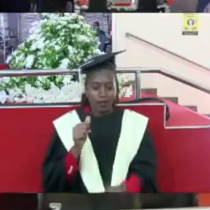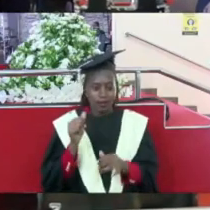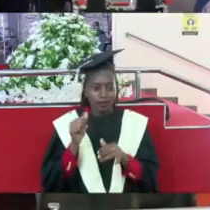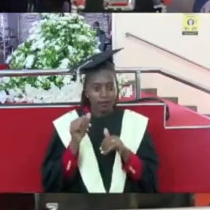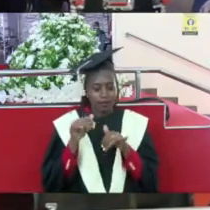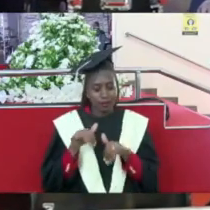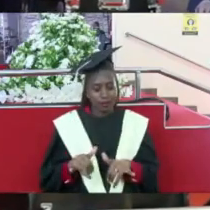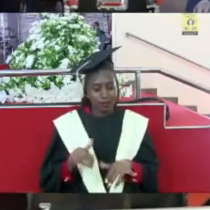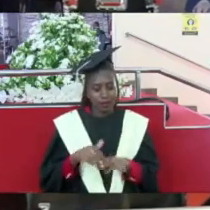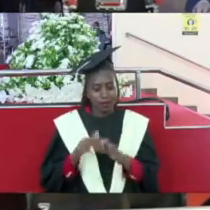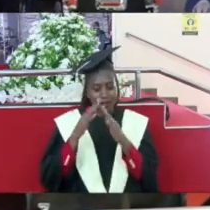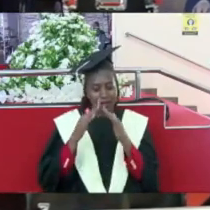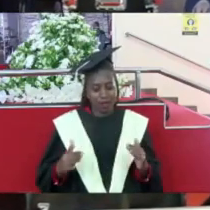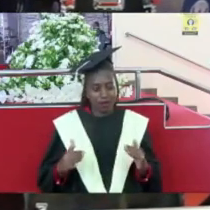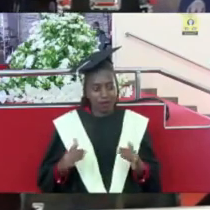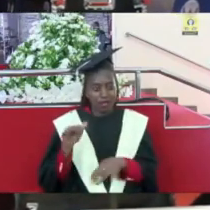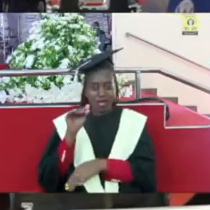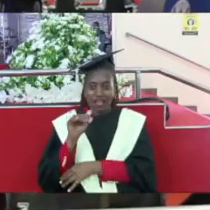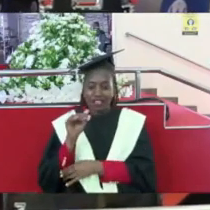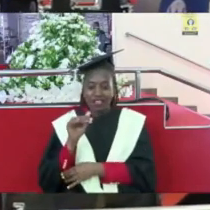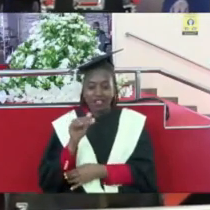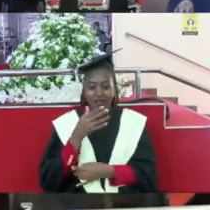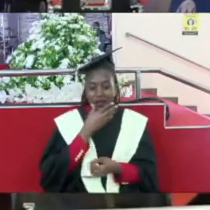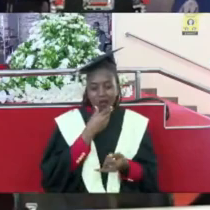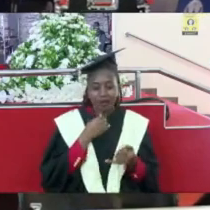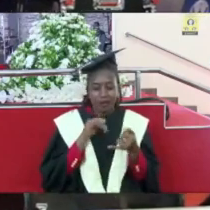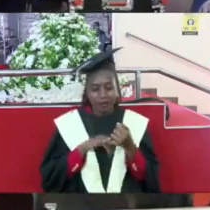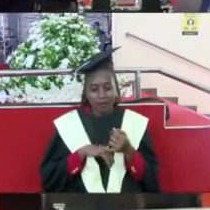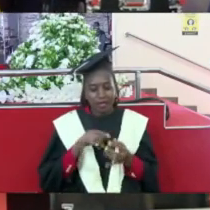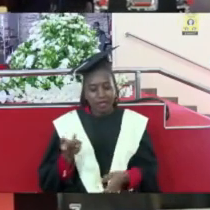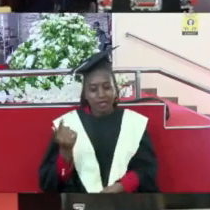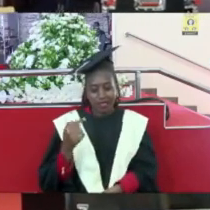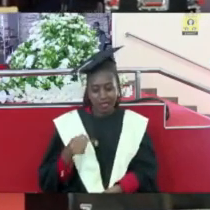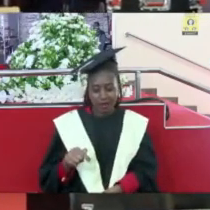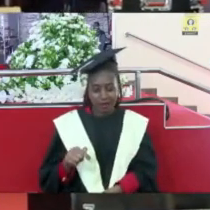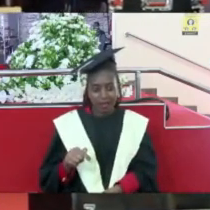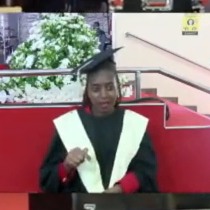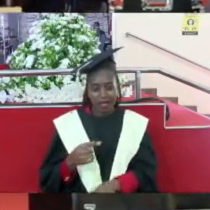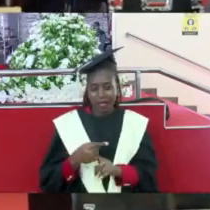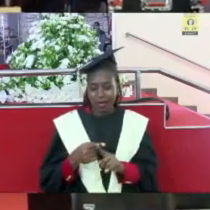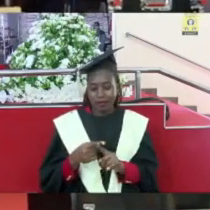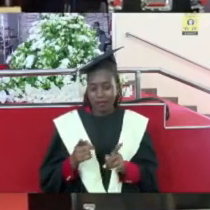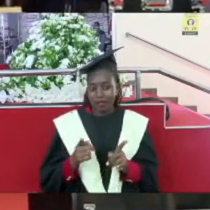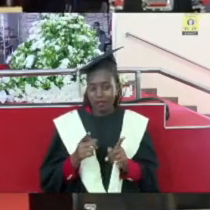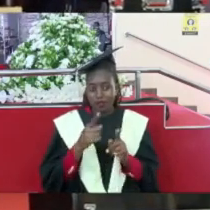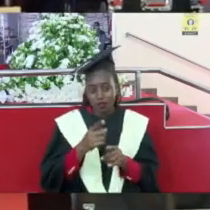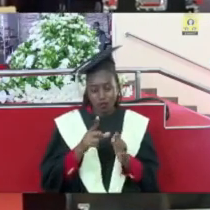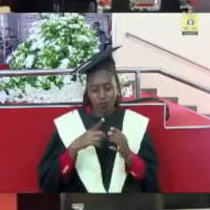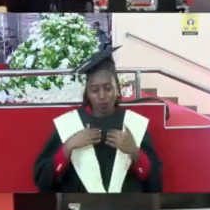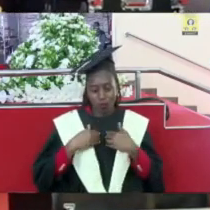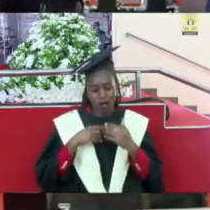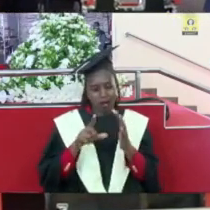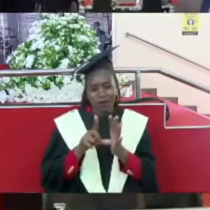nyumba ati ukisema Bwana anakuja na sasa una deni. Don't na deni na deni. Continue getting into debt and staying in that